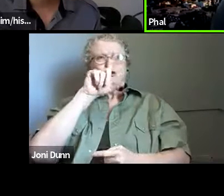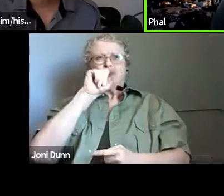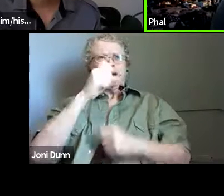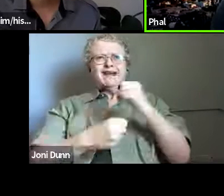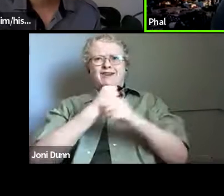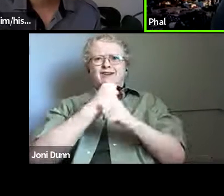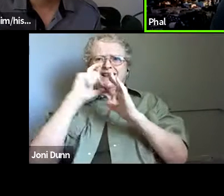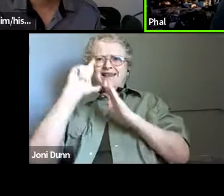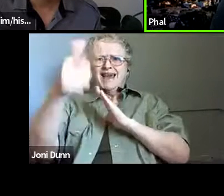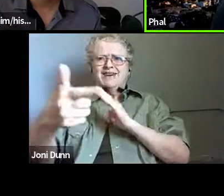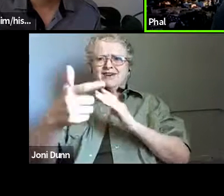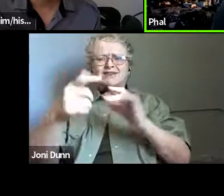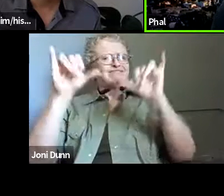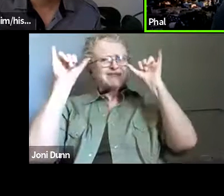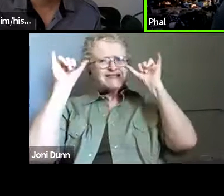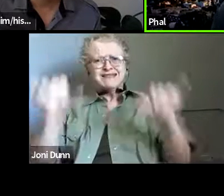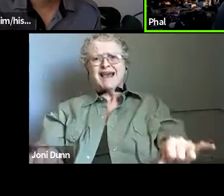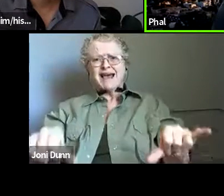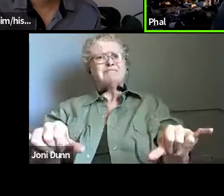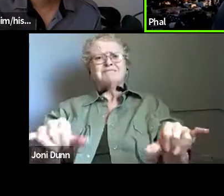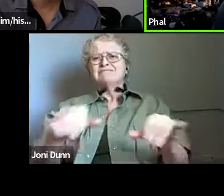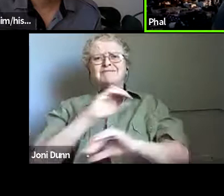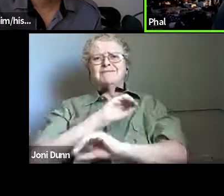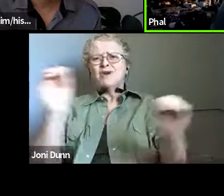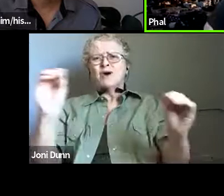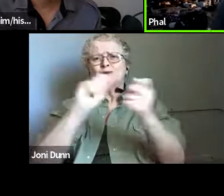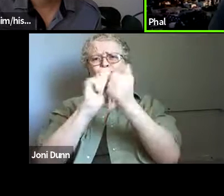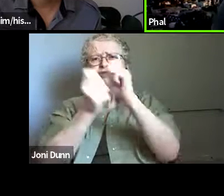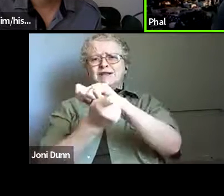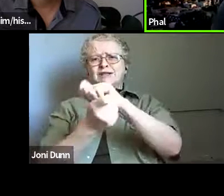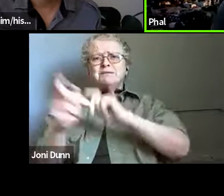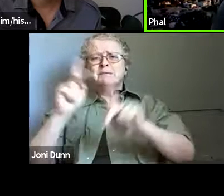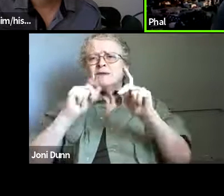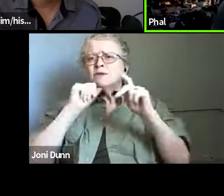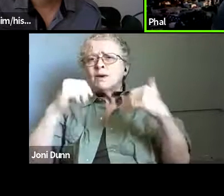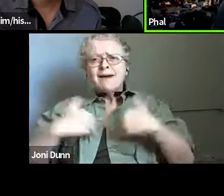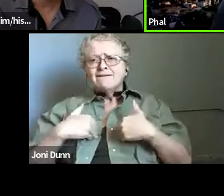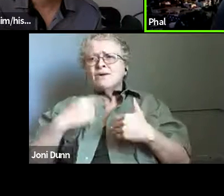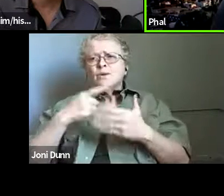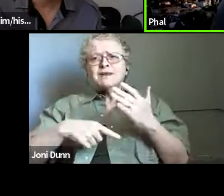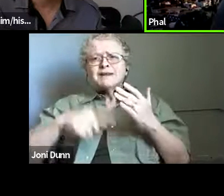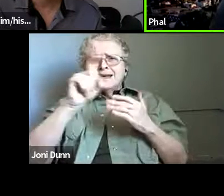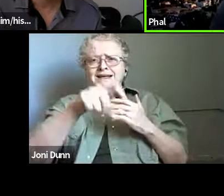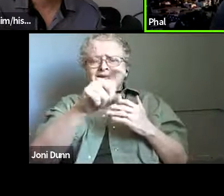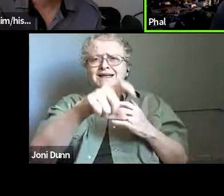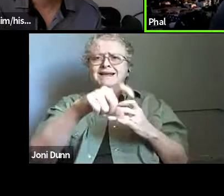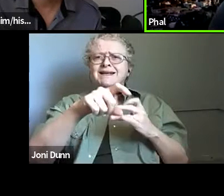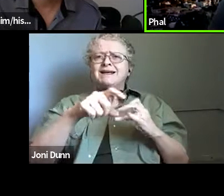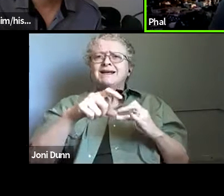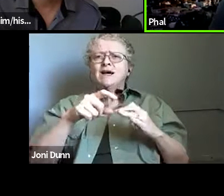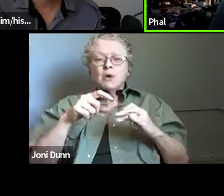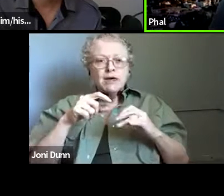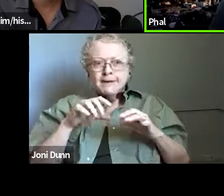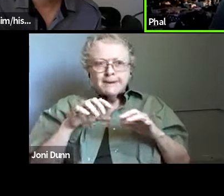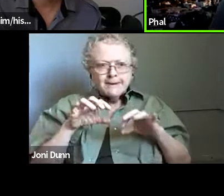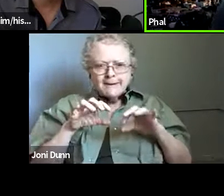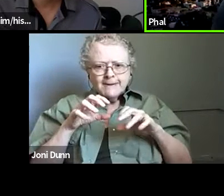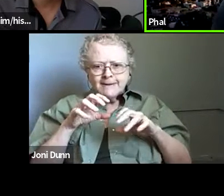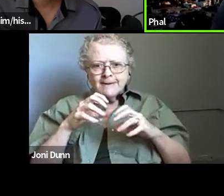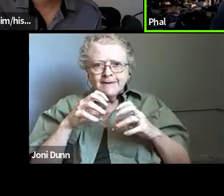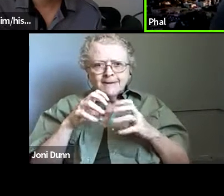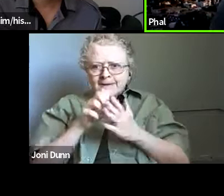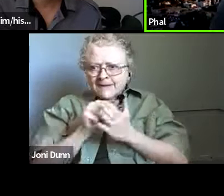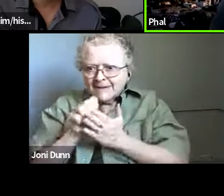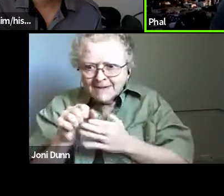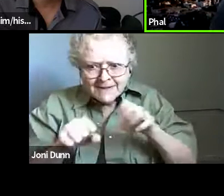same stuff that's going on in our communities. People don't have what they need. People are being forced to fight over little crumbs that are being put into community to survive and thrive, right? And